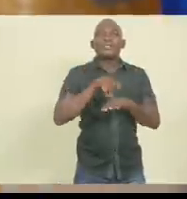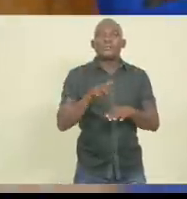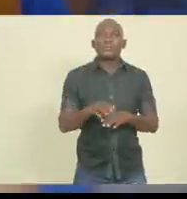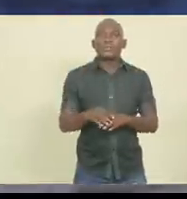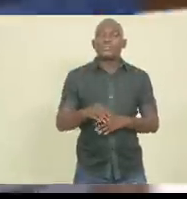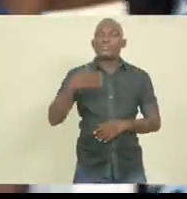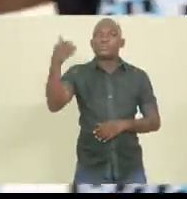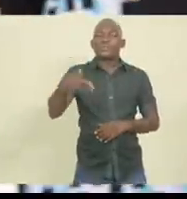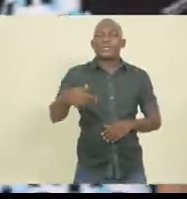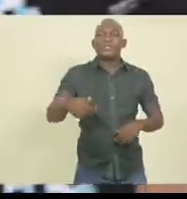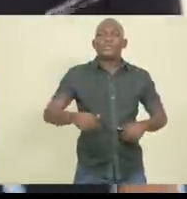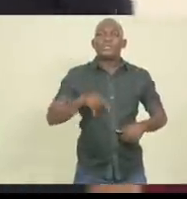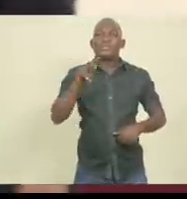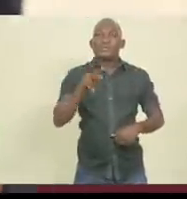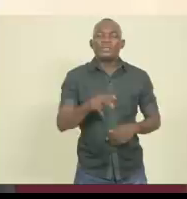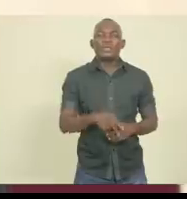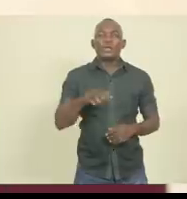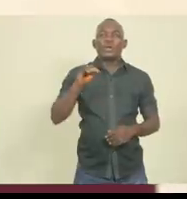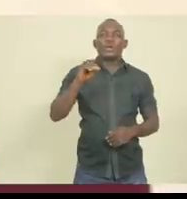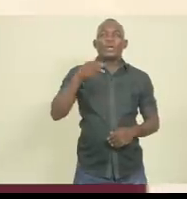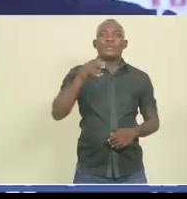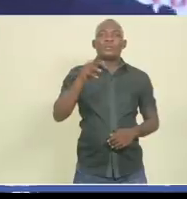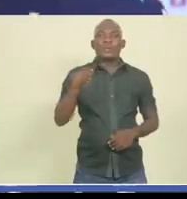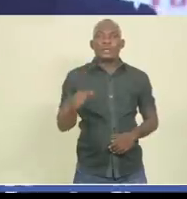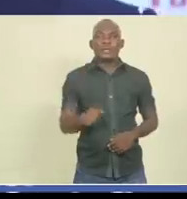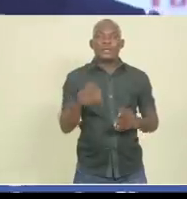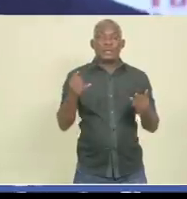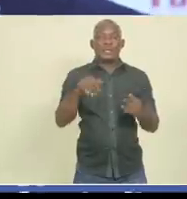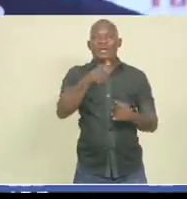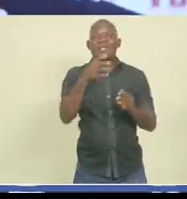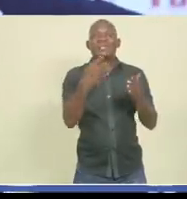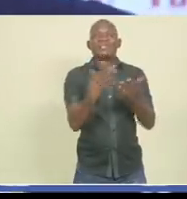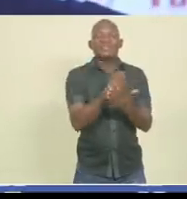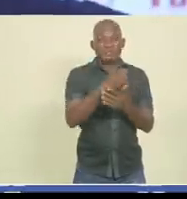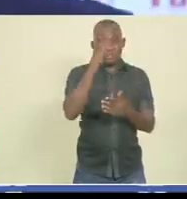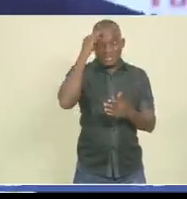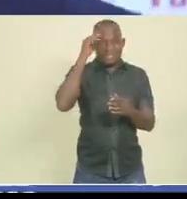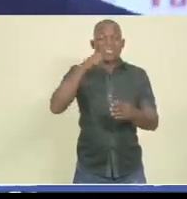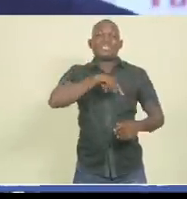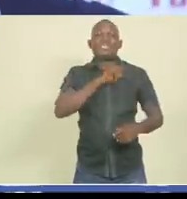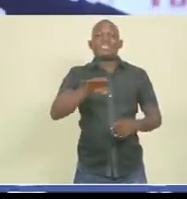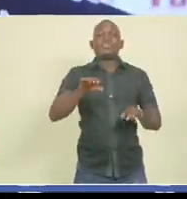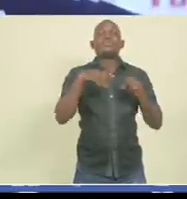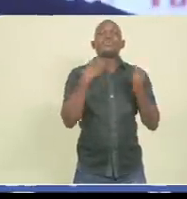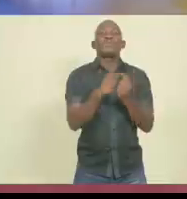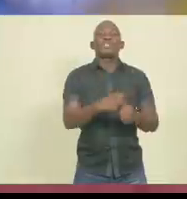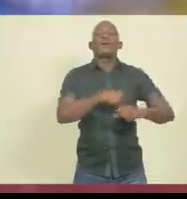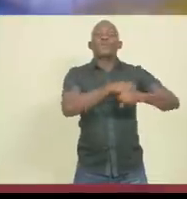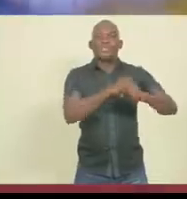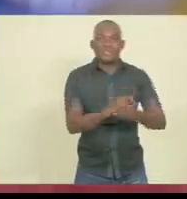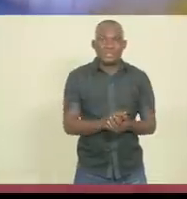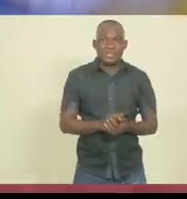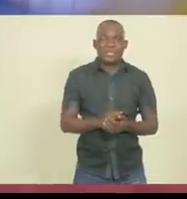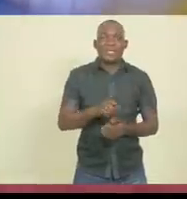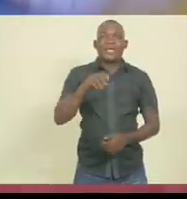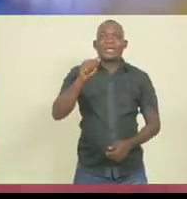Welcome to Youth Bridge TV with Ohima Setre. Now in other news, the Minister for Gender, Children and Social Protection,